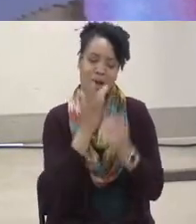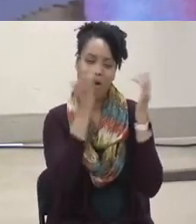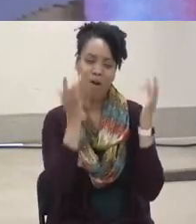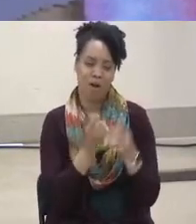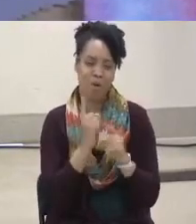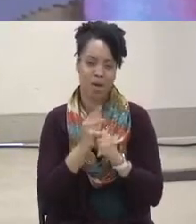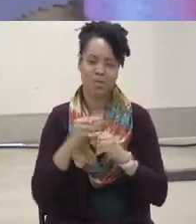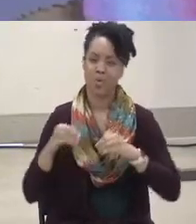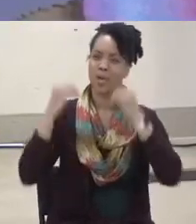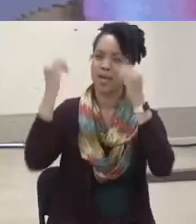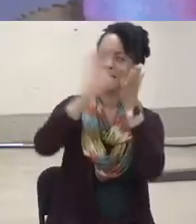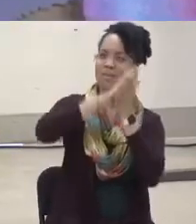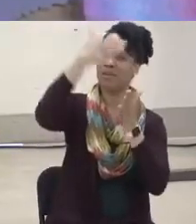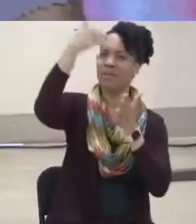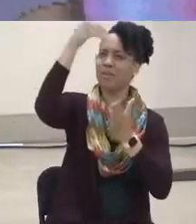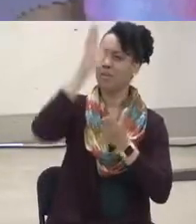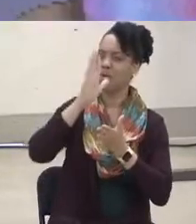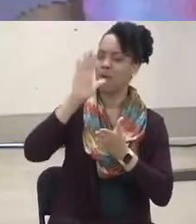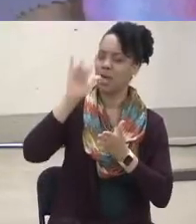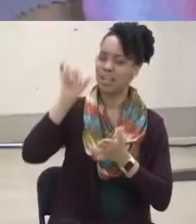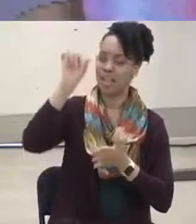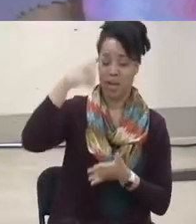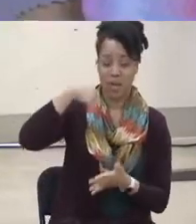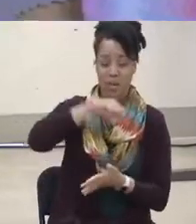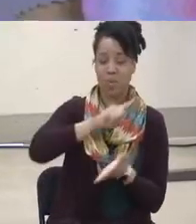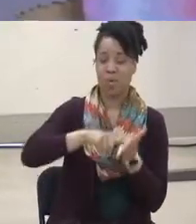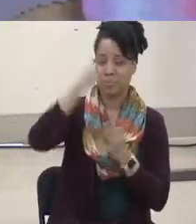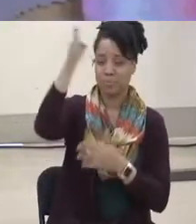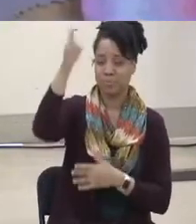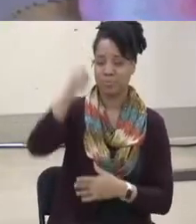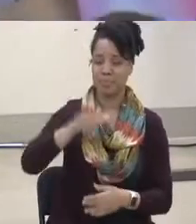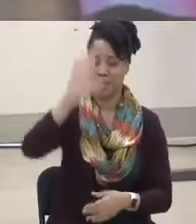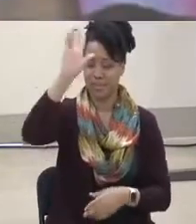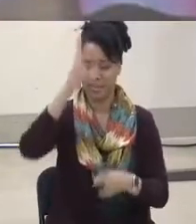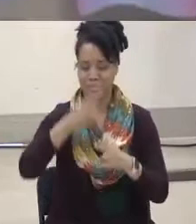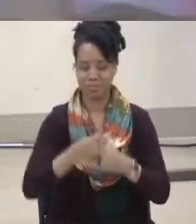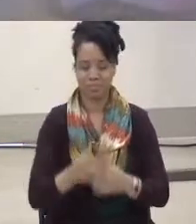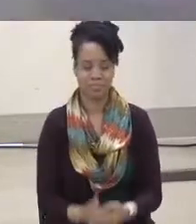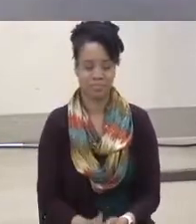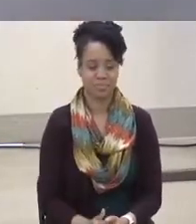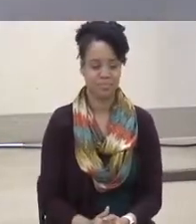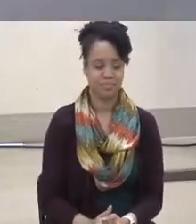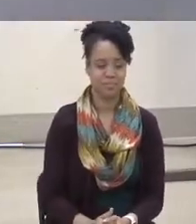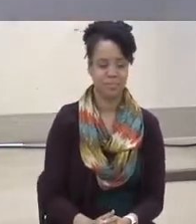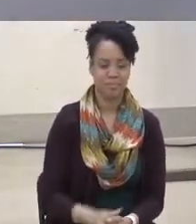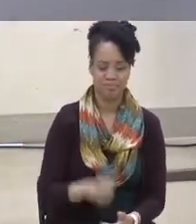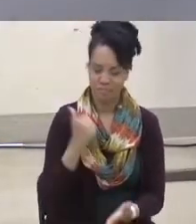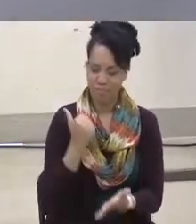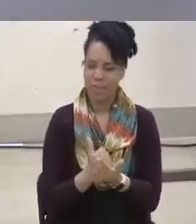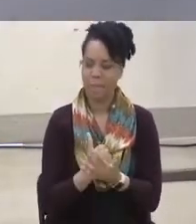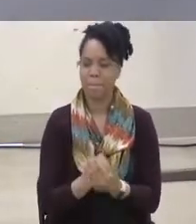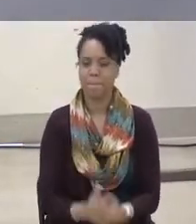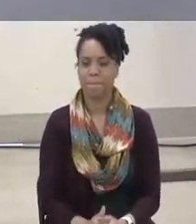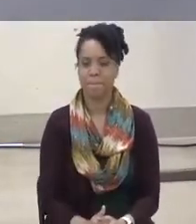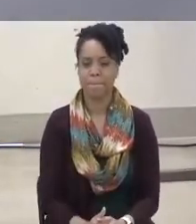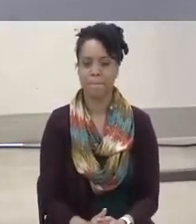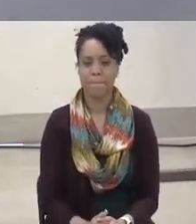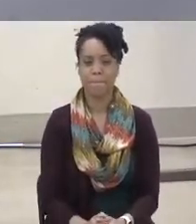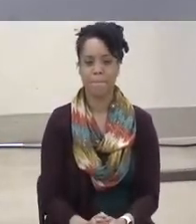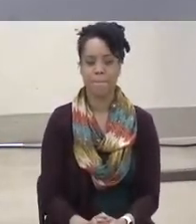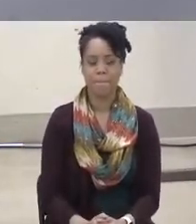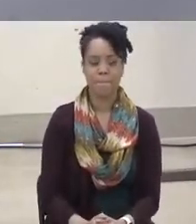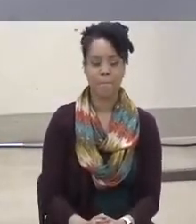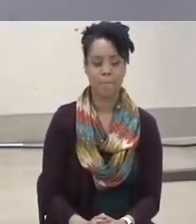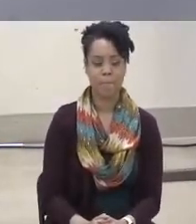due unto his name. So Amen. Yo le doy gracias a Dios porque cuando el nombre está en su casa, Él espera que nosotros entremos correctamente y le demos